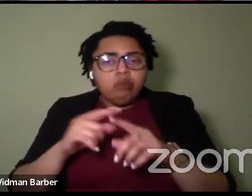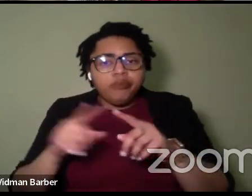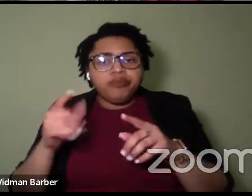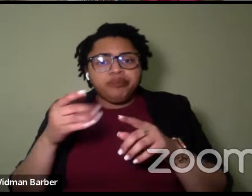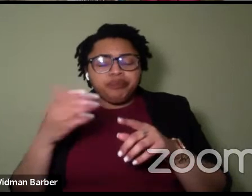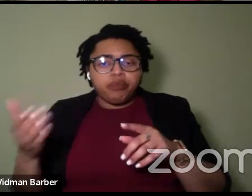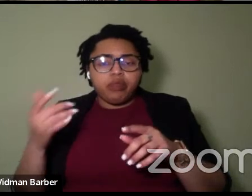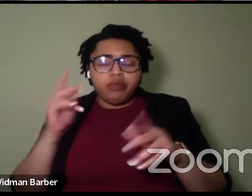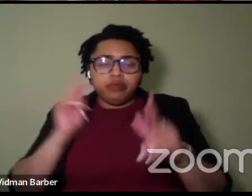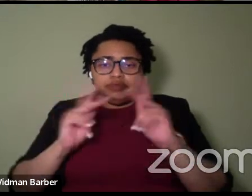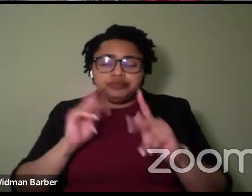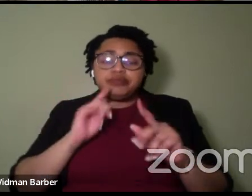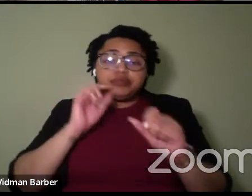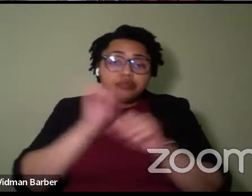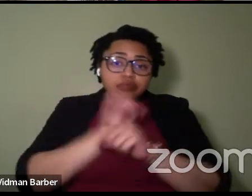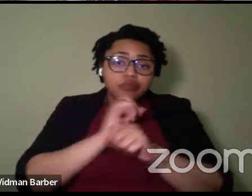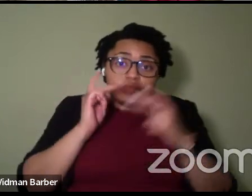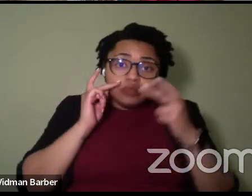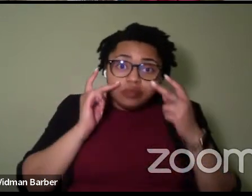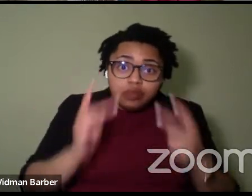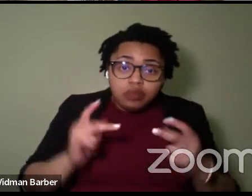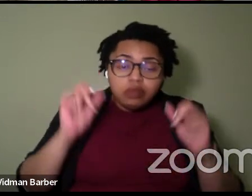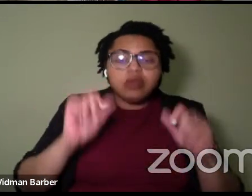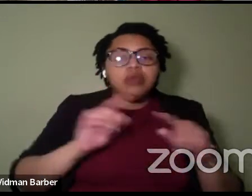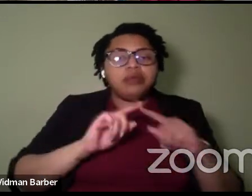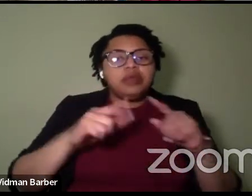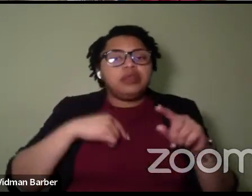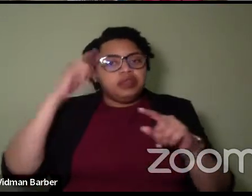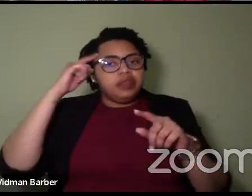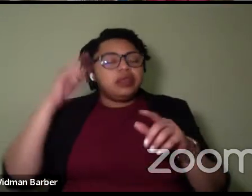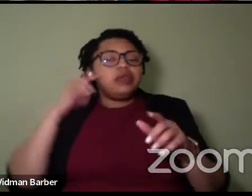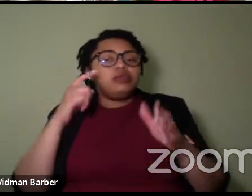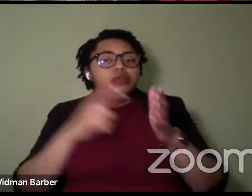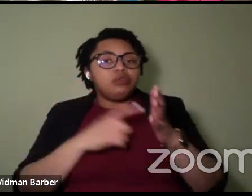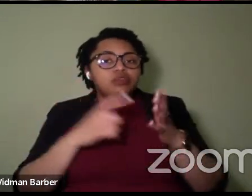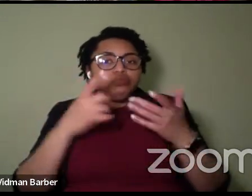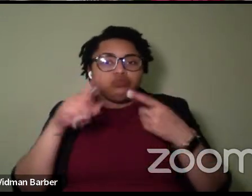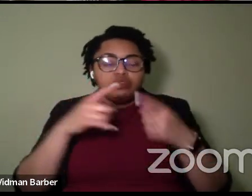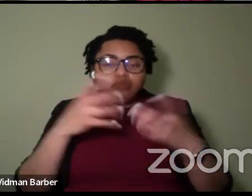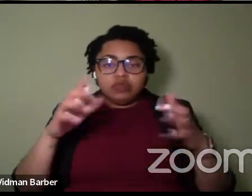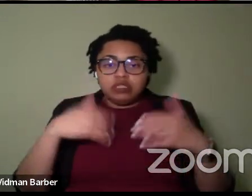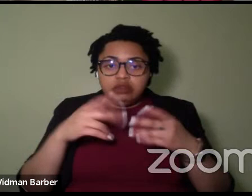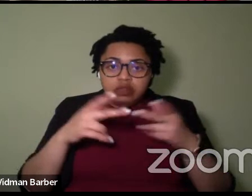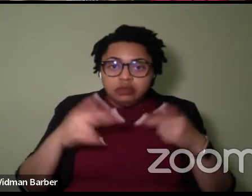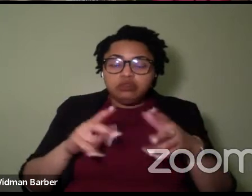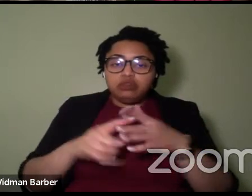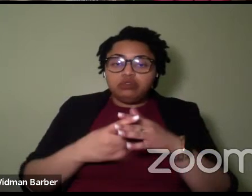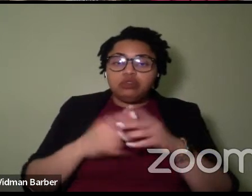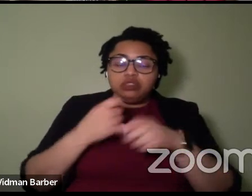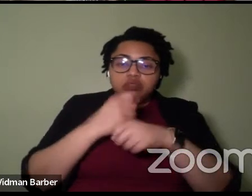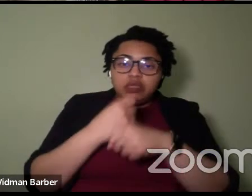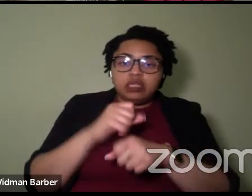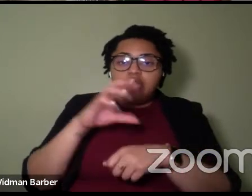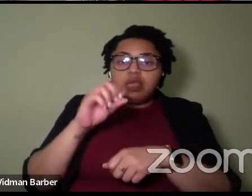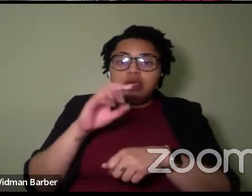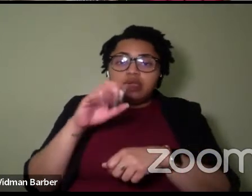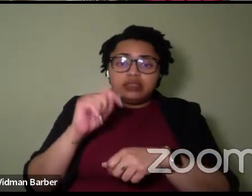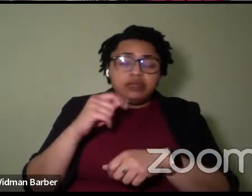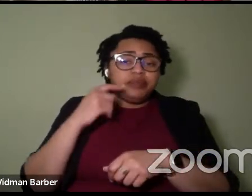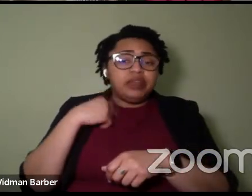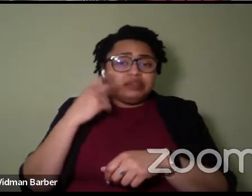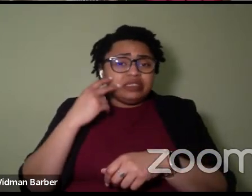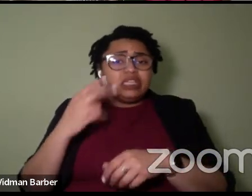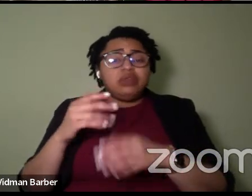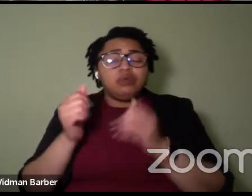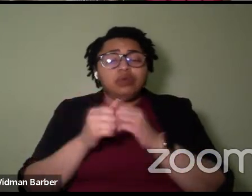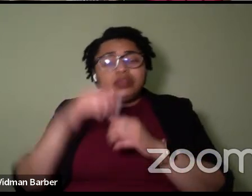can tangibly see. But I think when I notice, when you have these spaces, you start creating this content, and I've seen this definitely with Black and